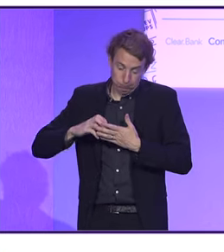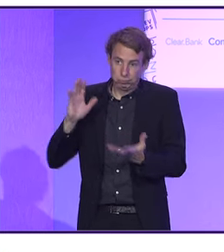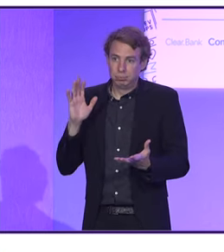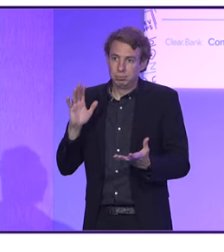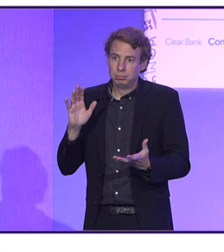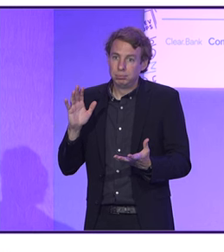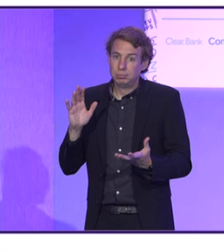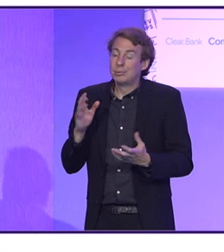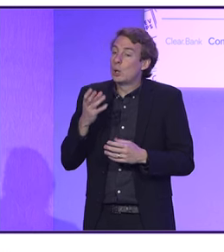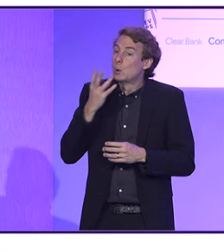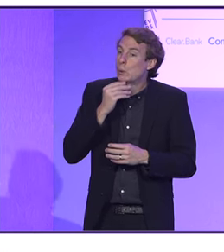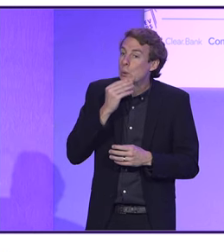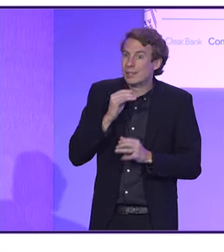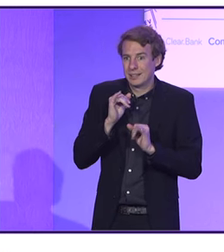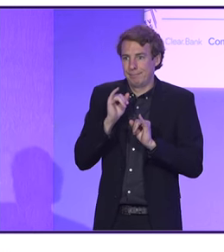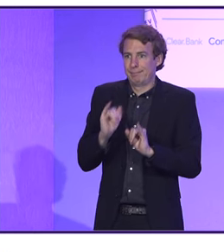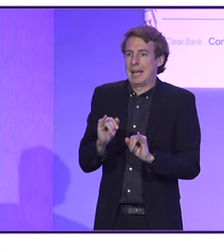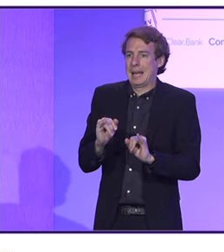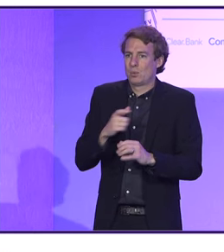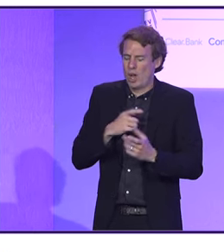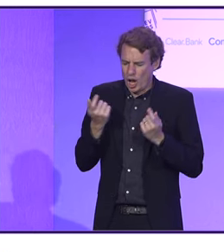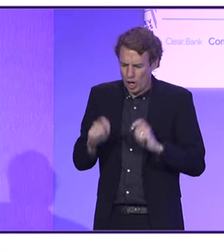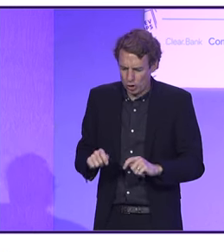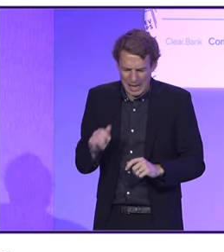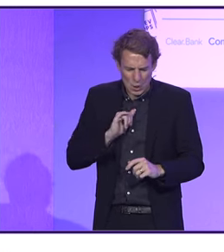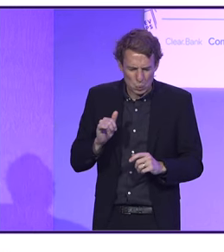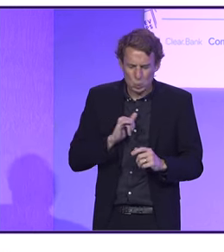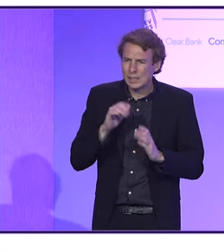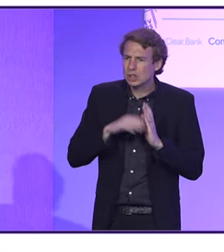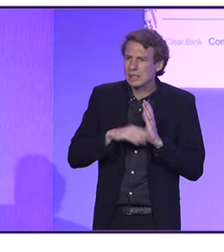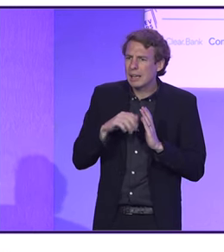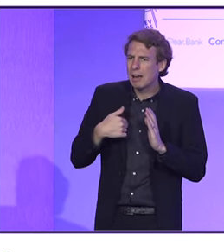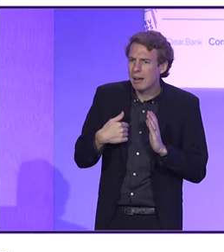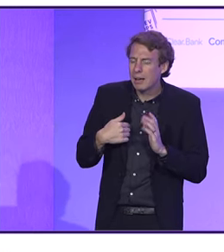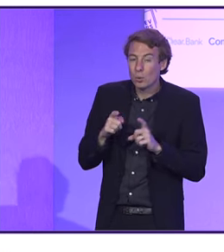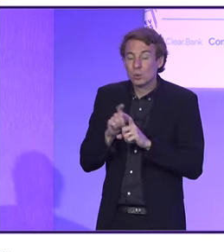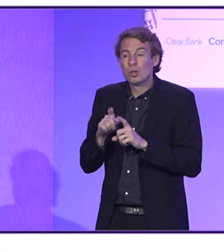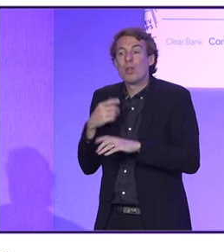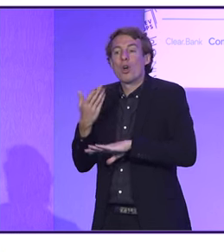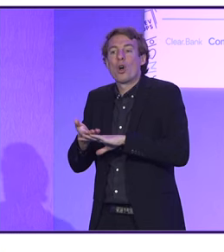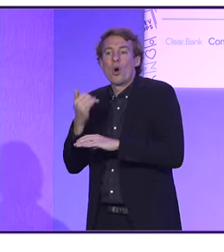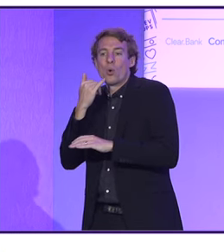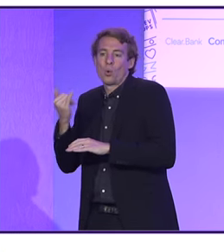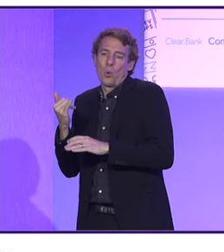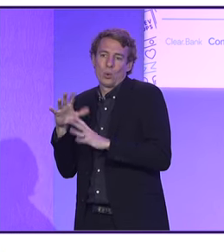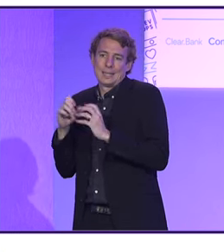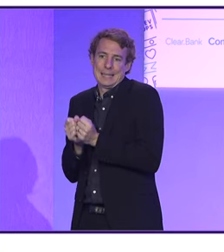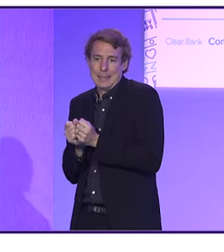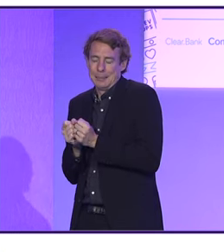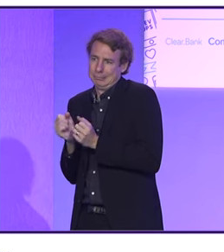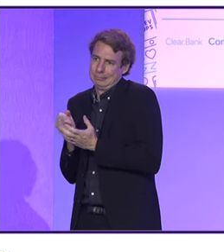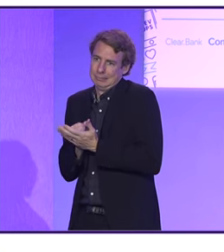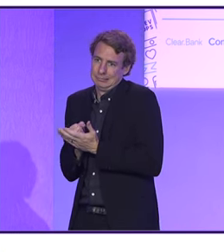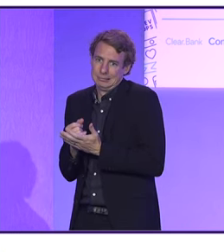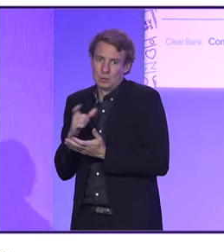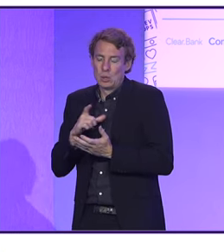This was bad for users because they couldn't find out what their lockdown tier was going to be, and it was bad for the on-call team because the first thing that you do in this incident is think,